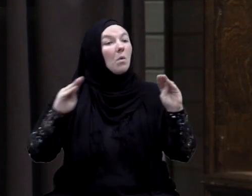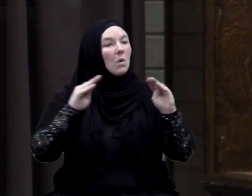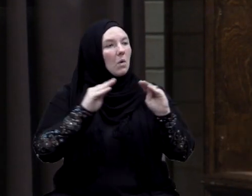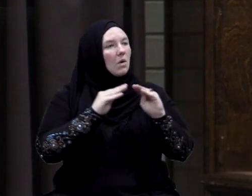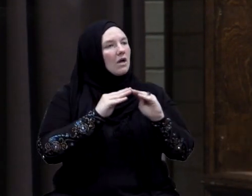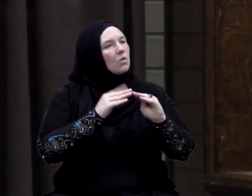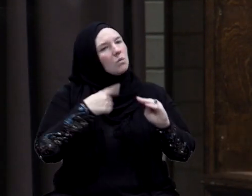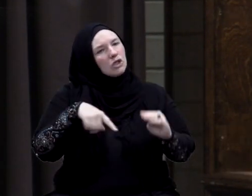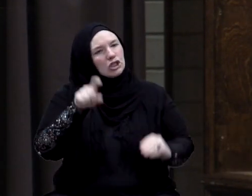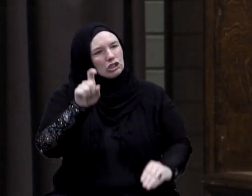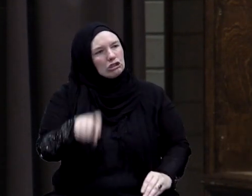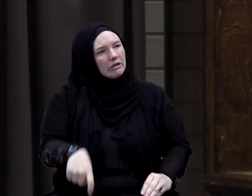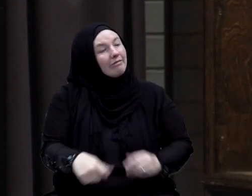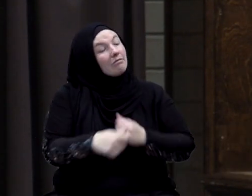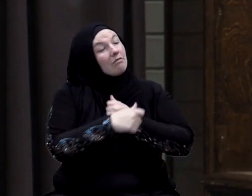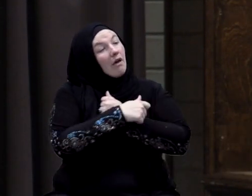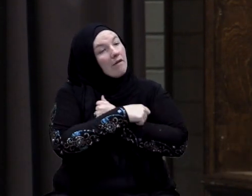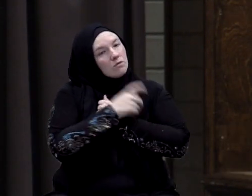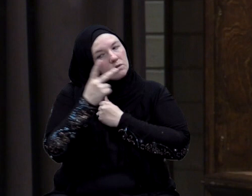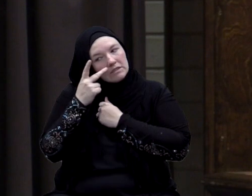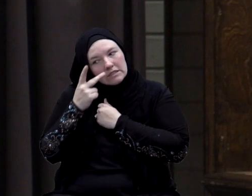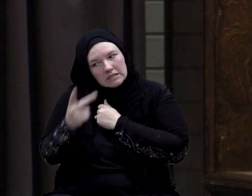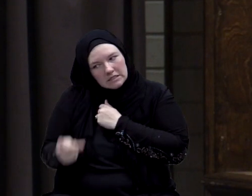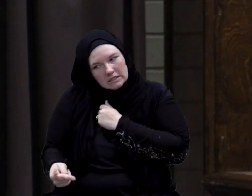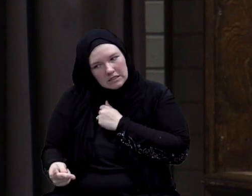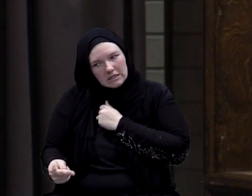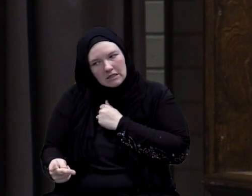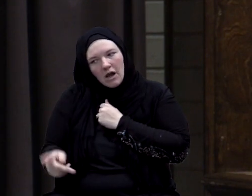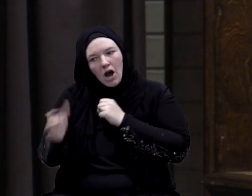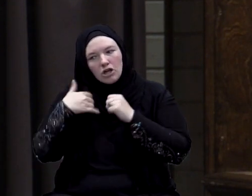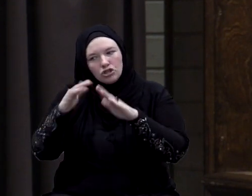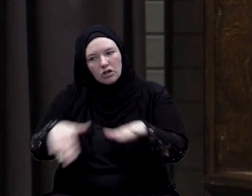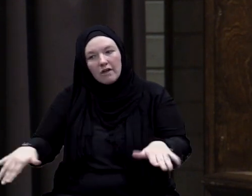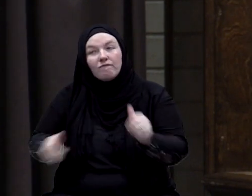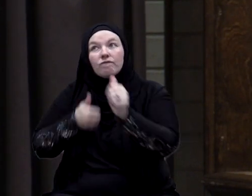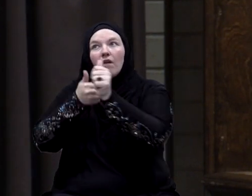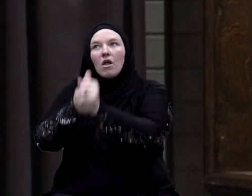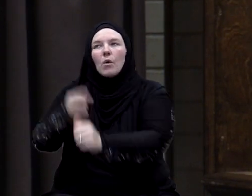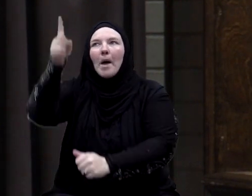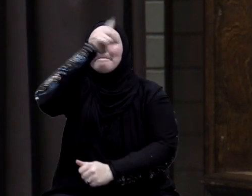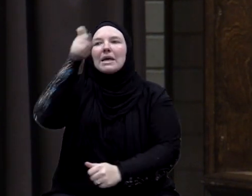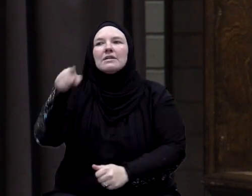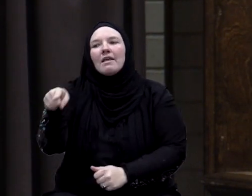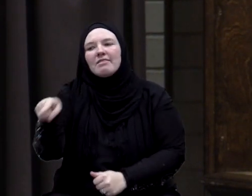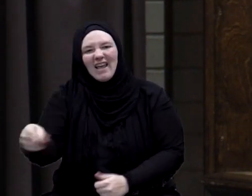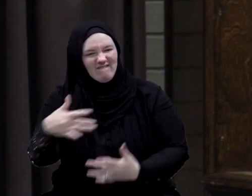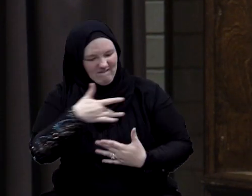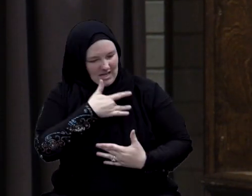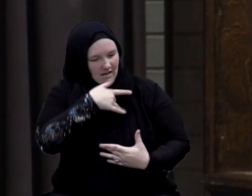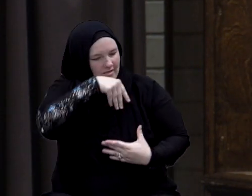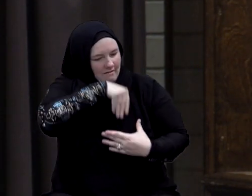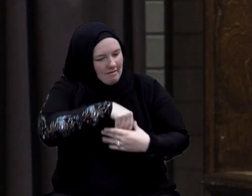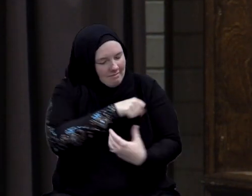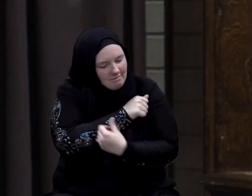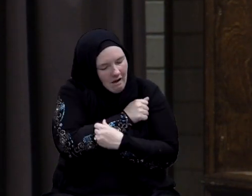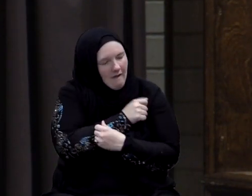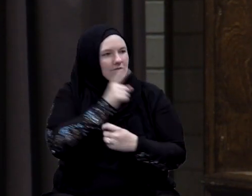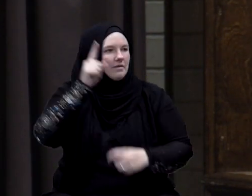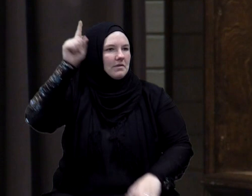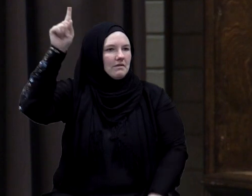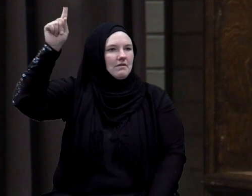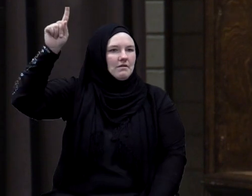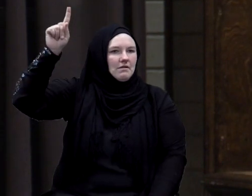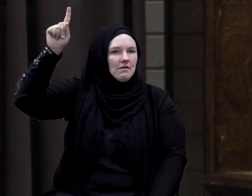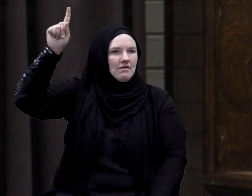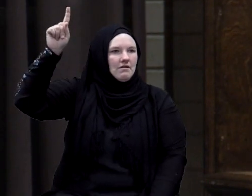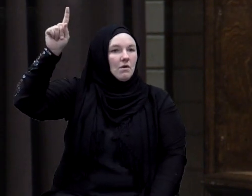we should love to see them in love with Allah. Because then, when they know what He wants,